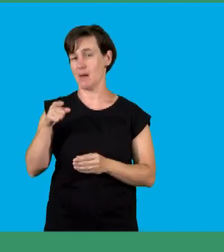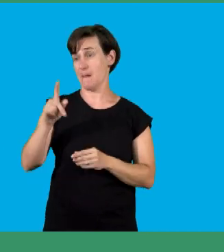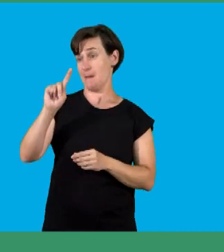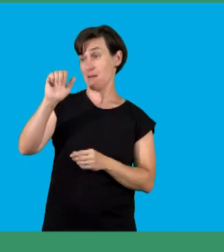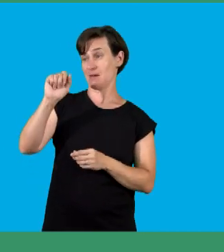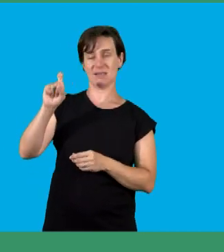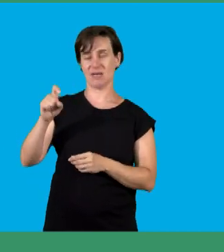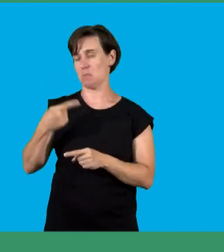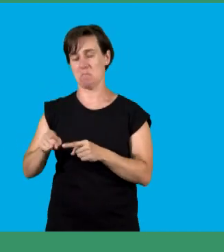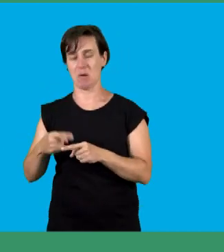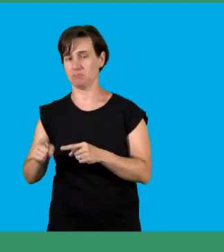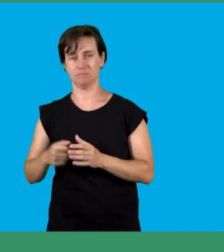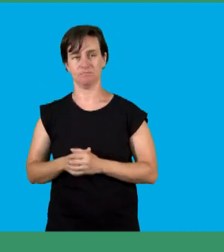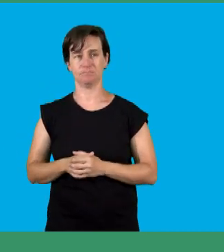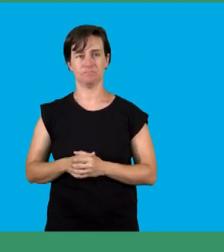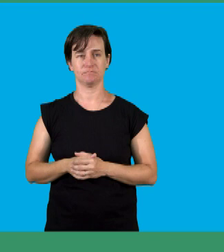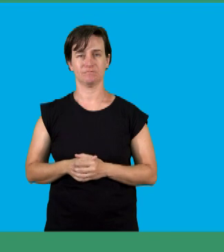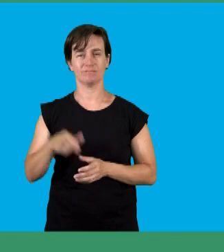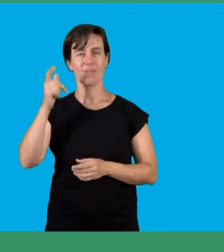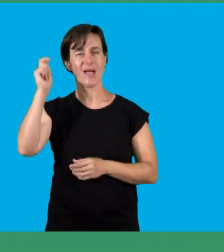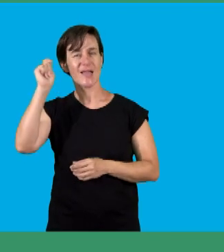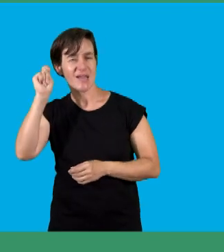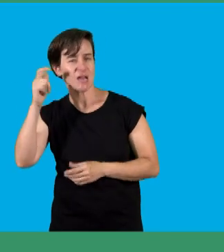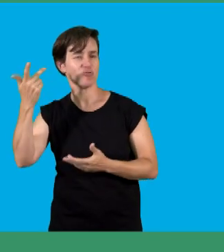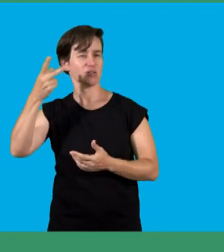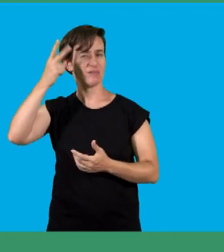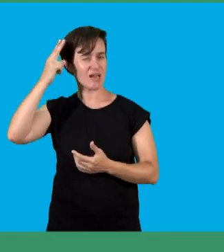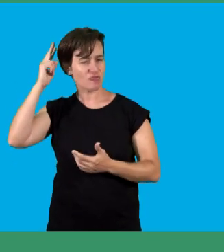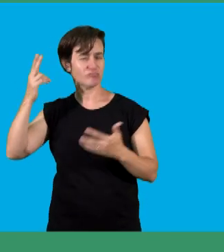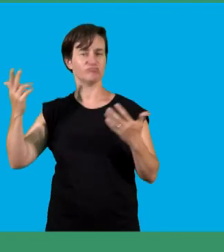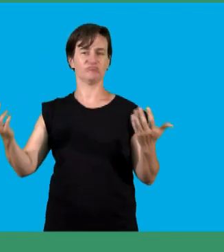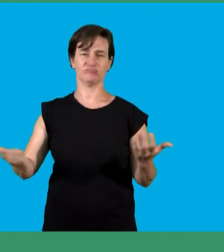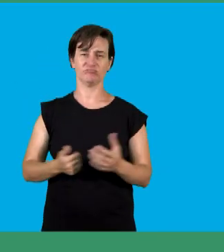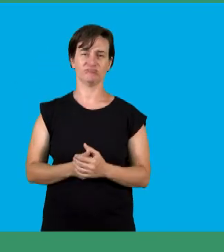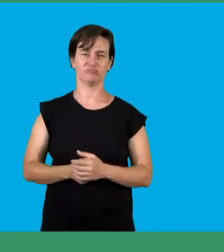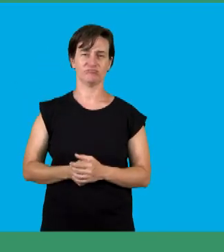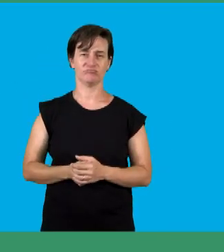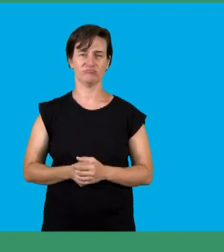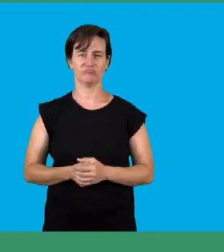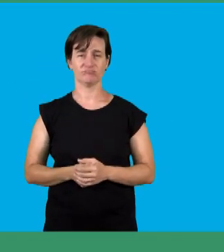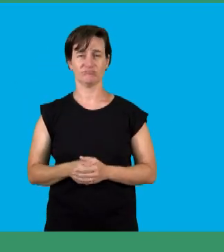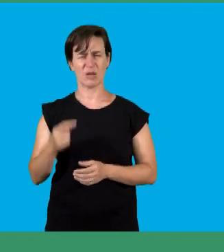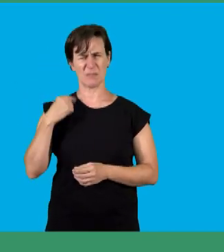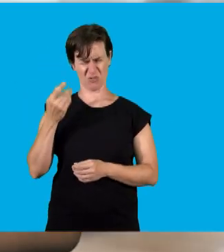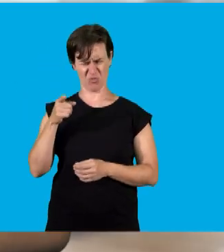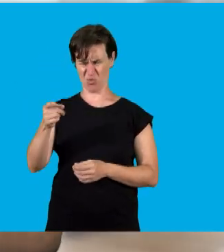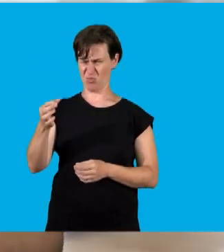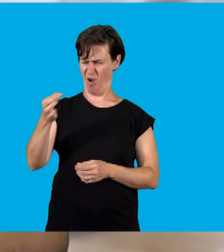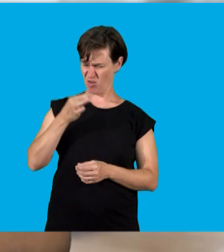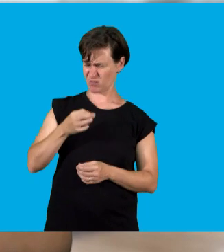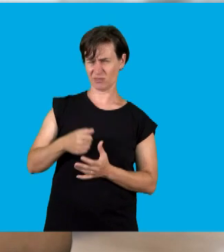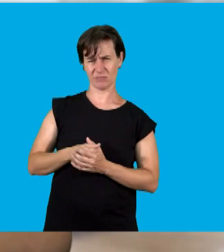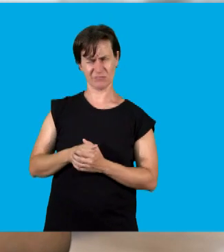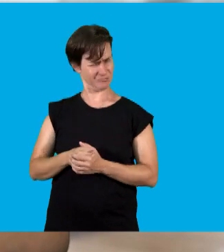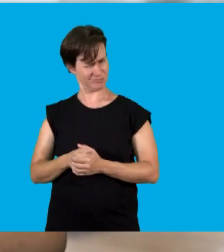They do not pay tax. So we find them under informal sectors. Our hairdressers. Yes, I know some of you will be